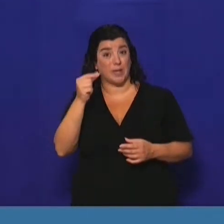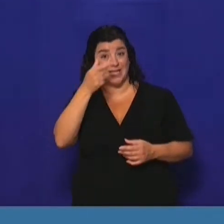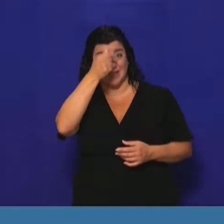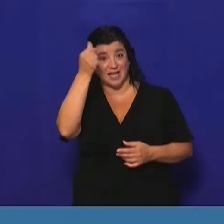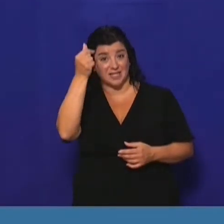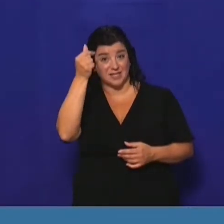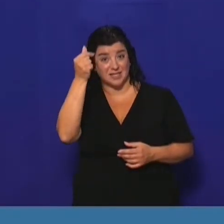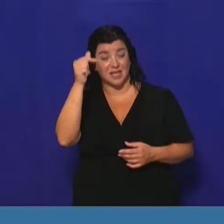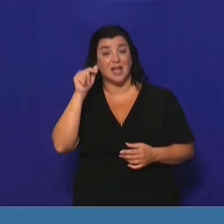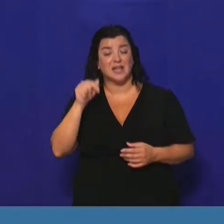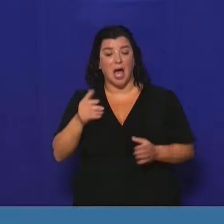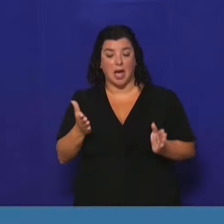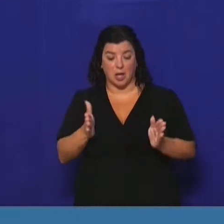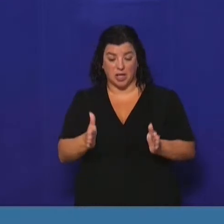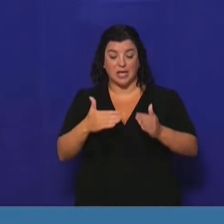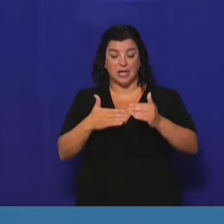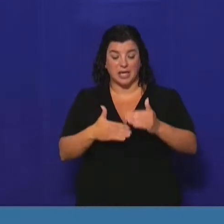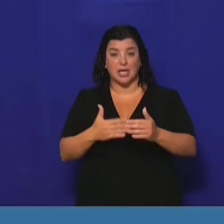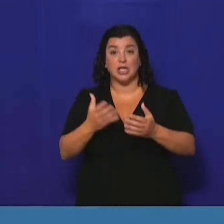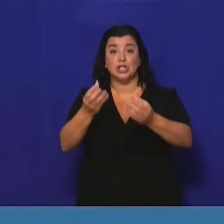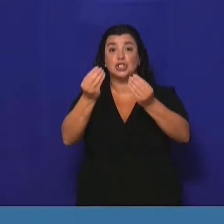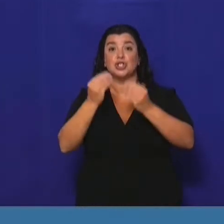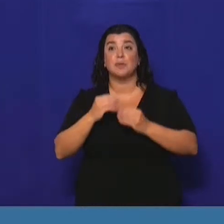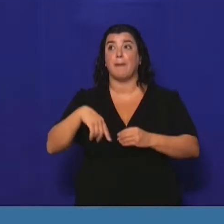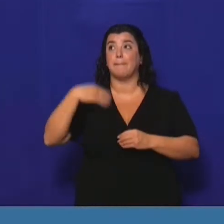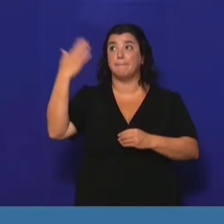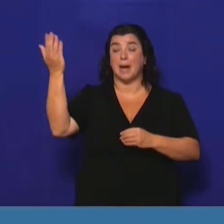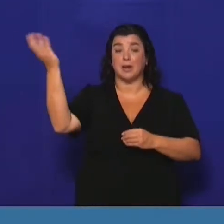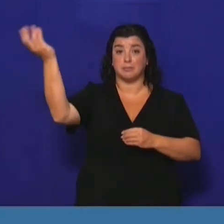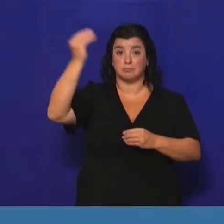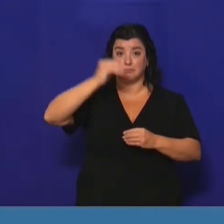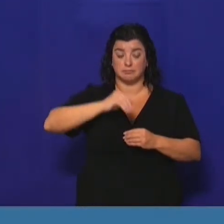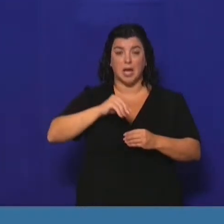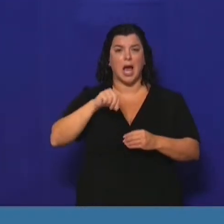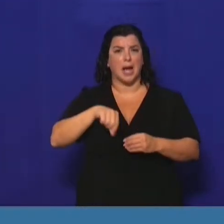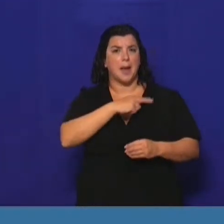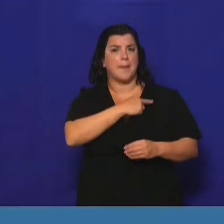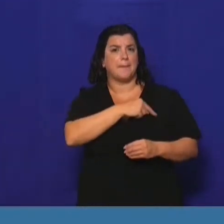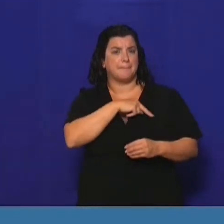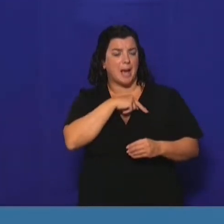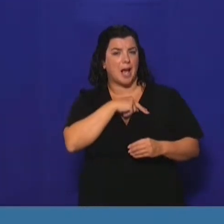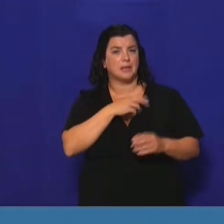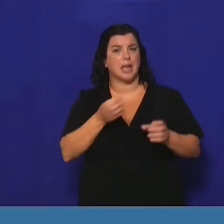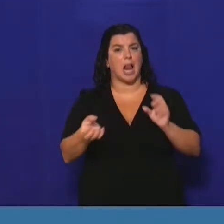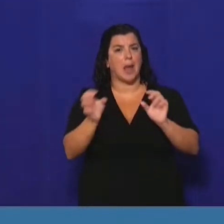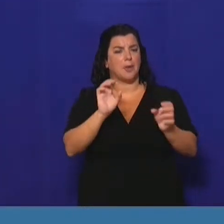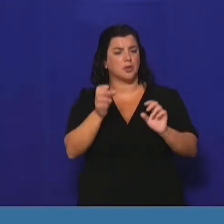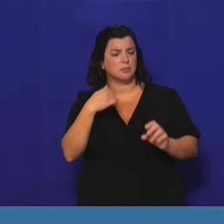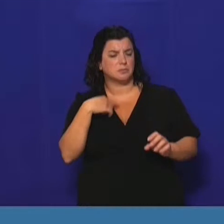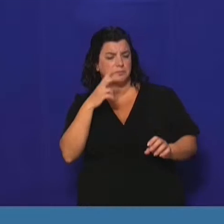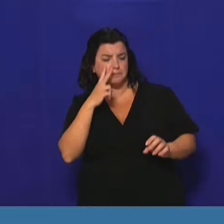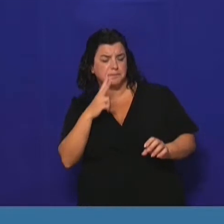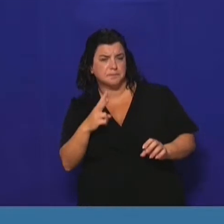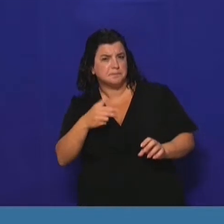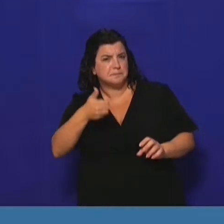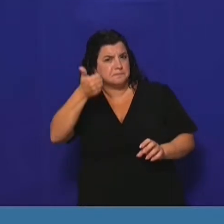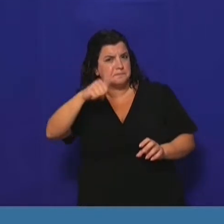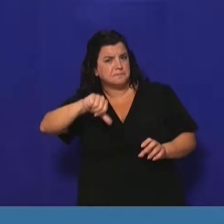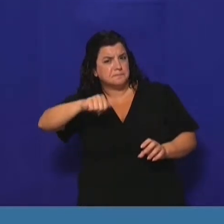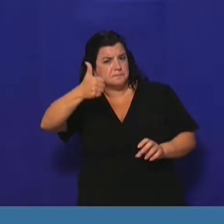bħalissa għandna l-kits minnhom li ġibnihom minn barra u propju fil-laboratorju tagħna ta' Mater Dei qegħdin jiġu evalwati